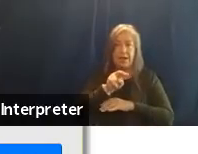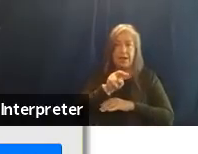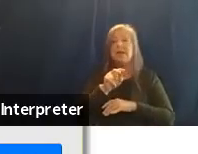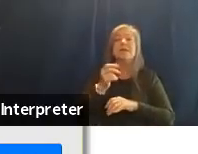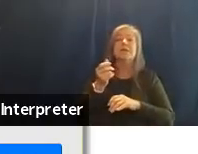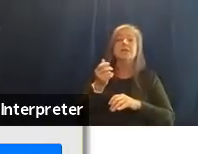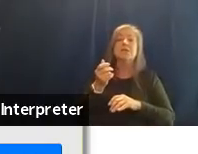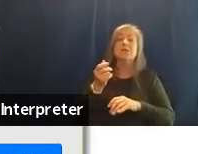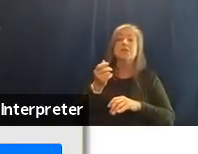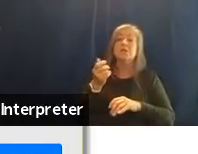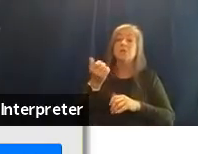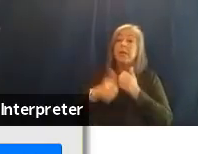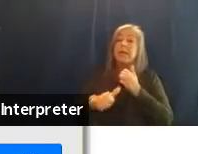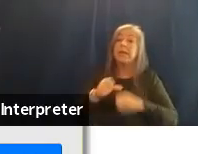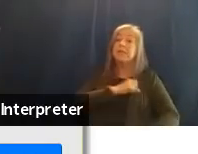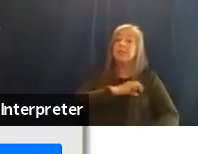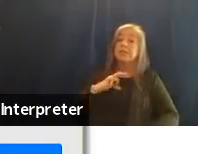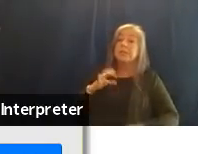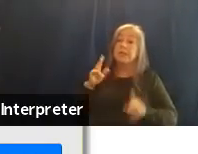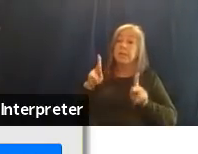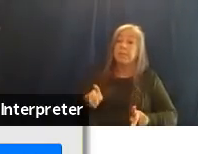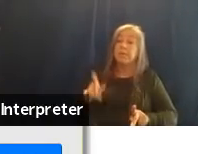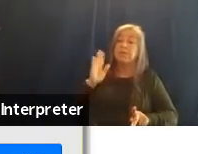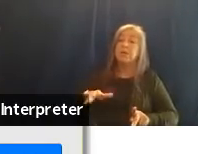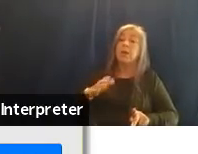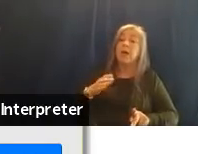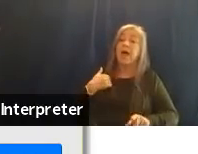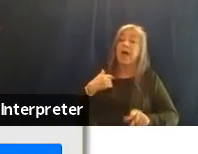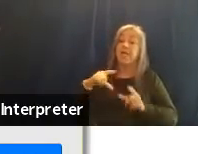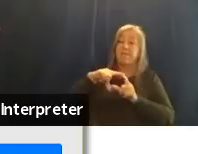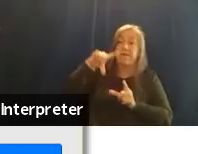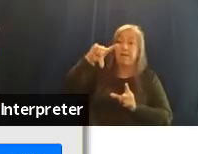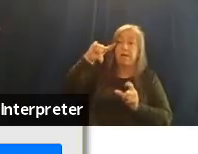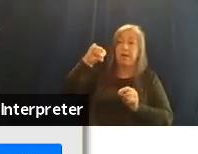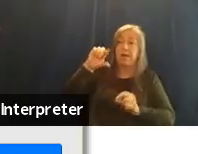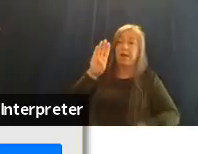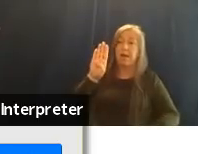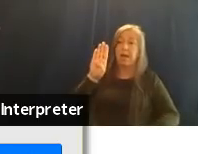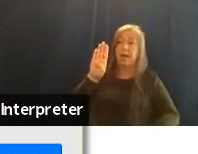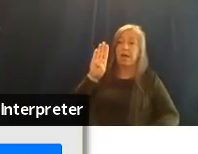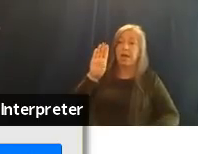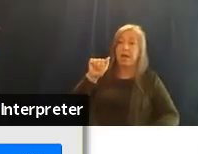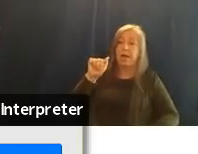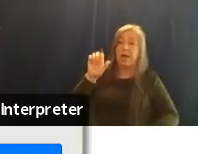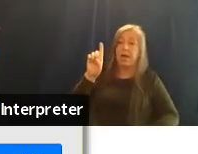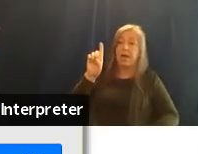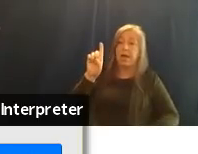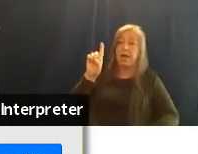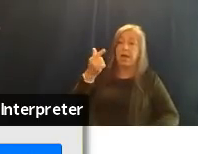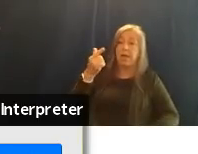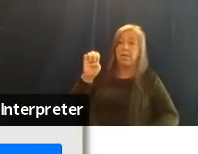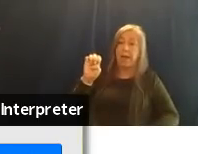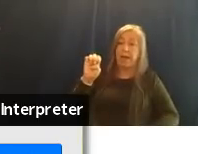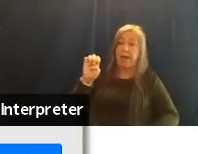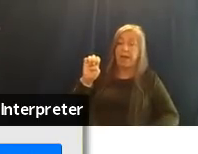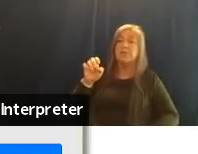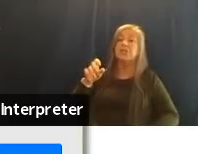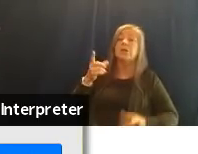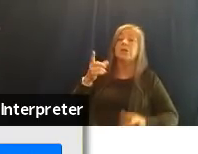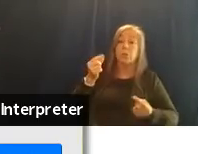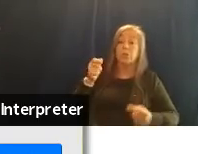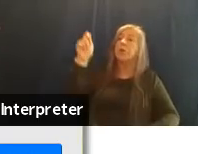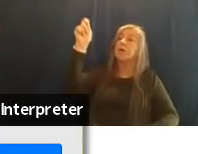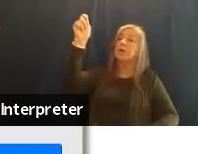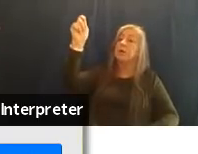their badge when they're entering the building. And it doesn't mean that you have to let the door close and then scan it and then close